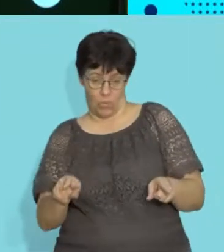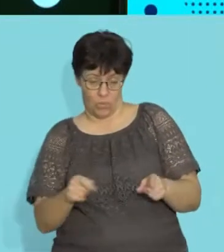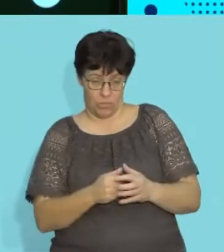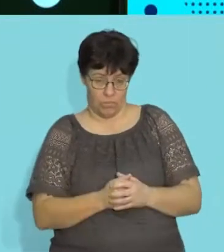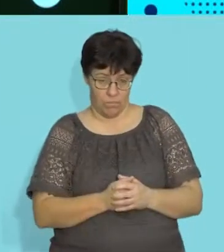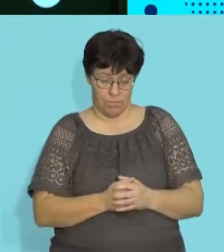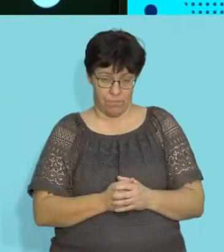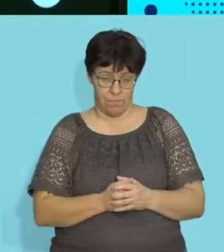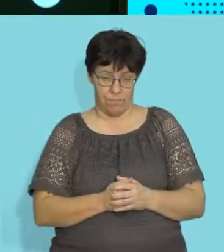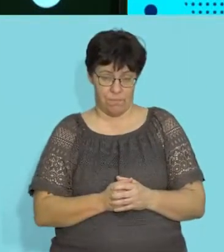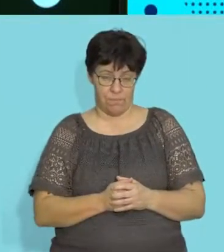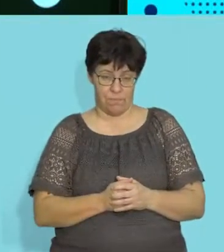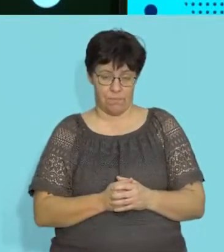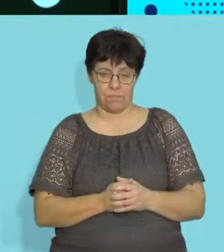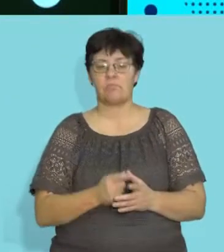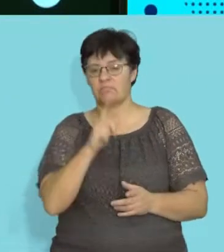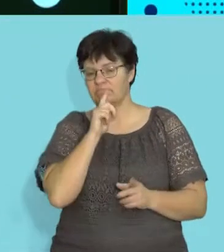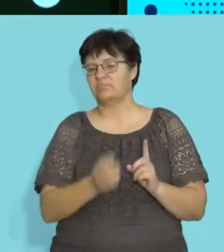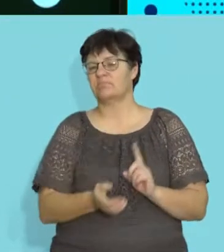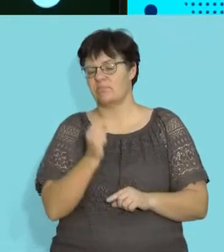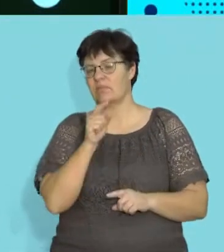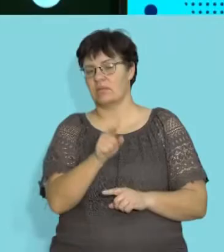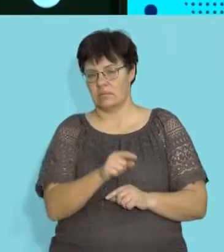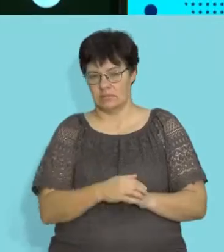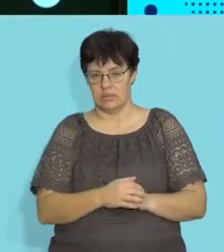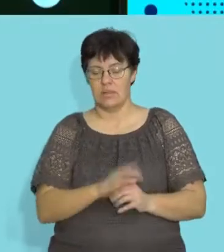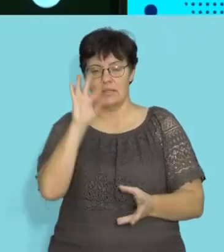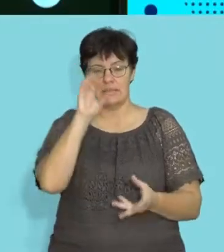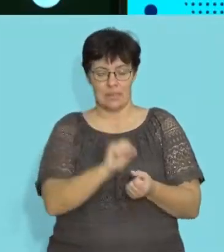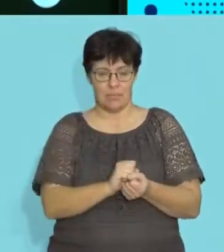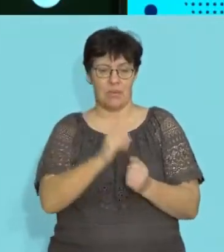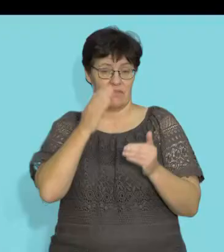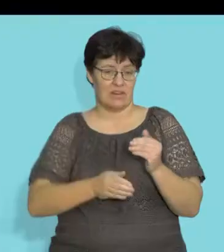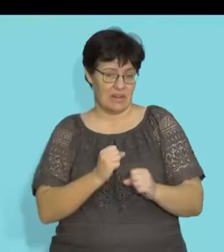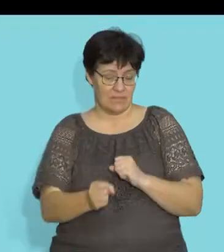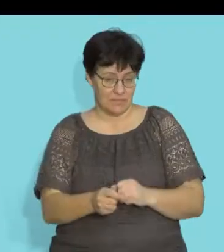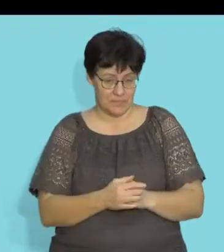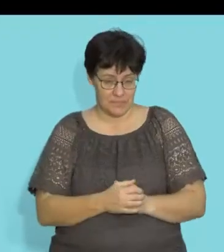if a series is diverging. Let's define the sum to infinity.